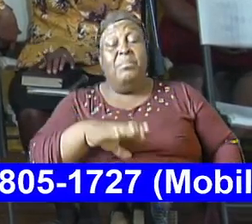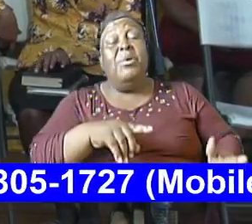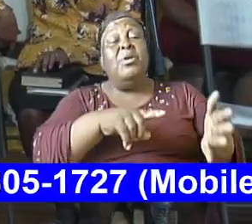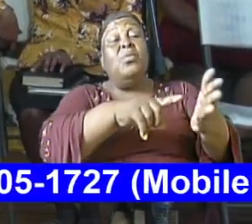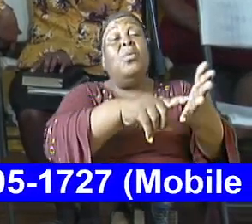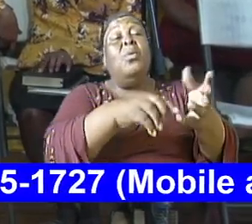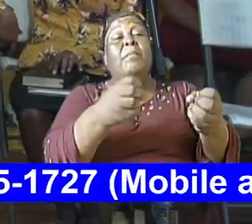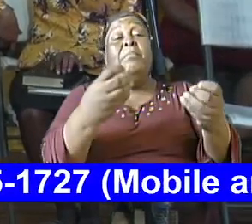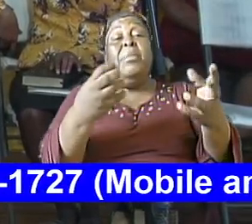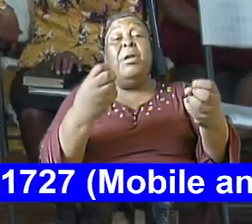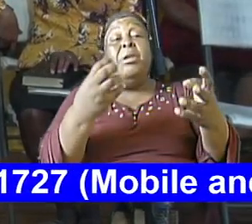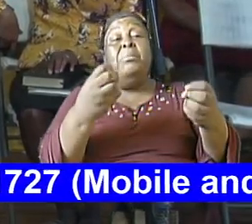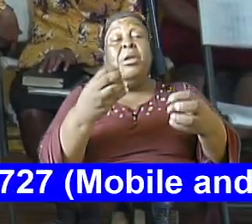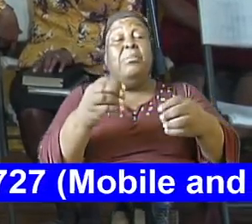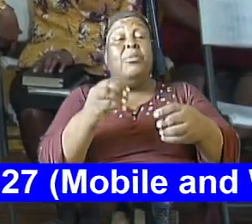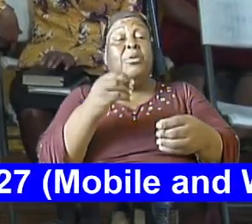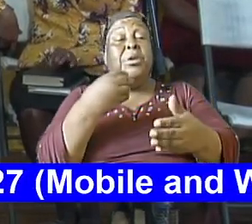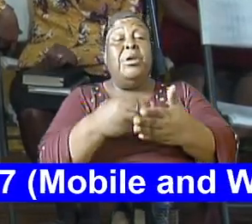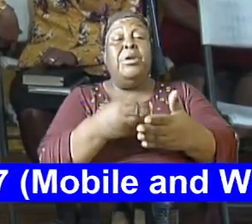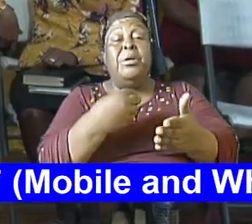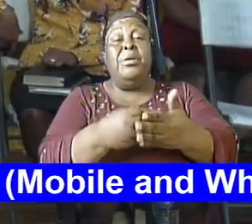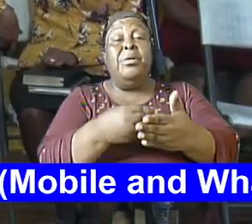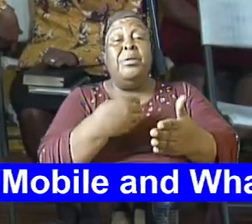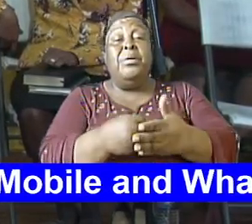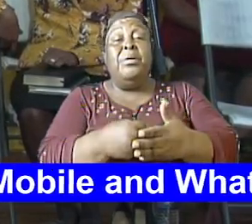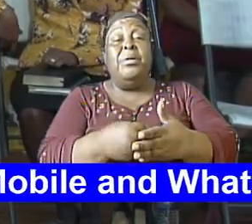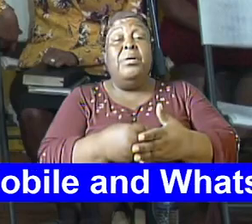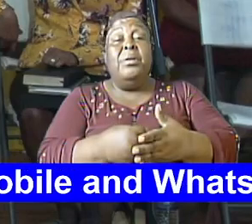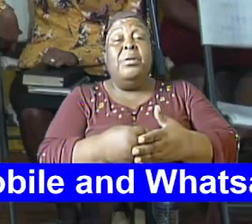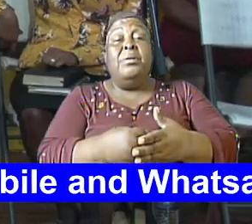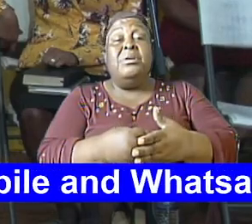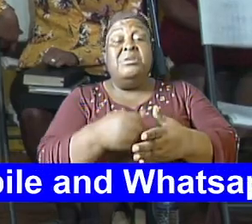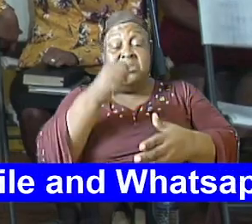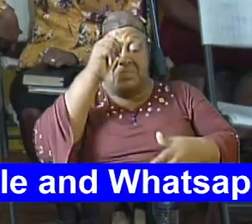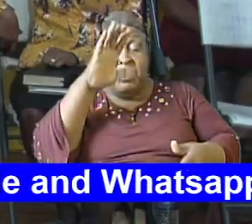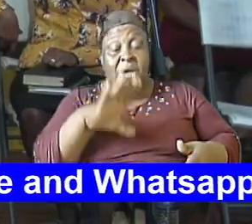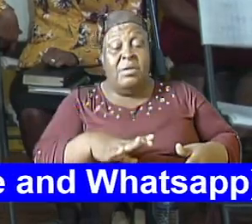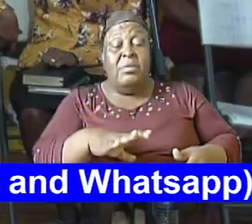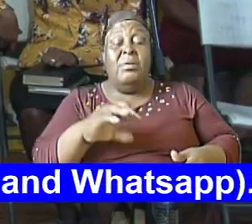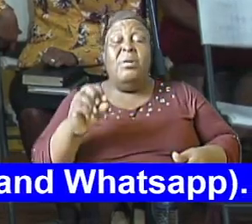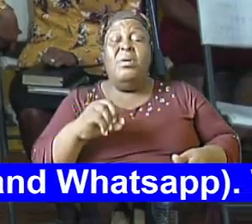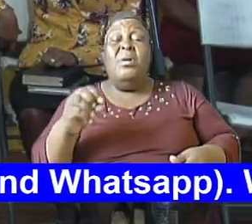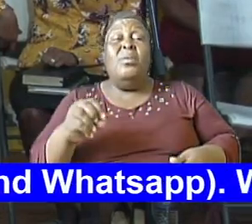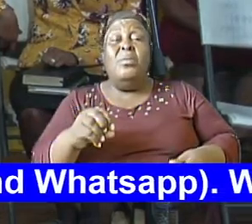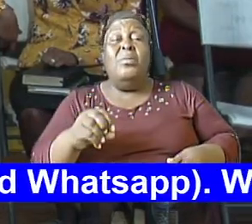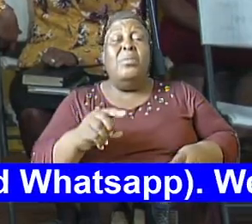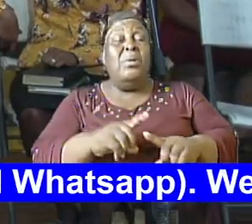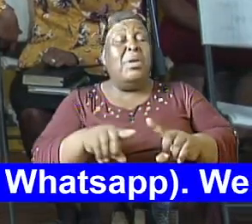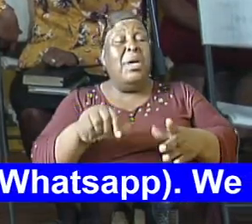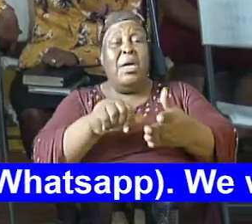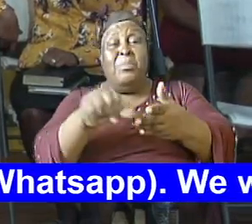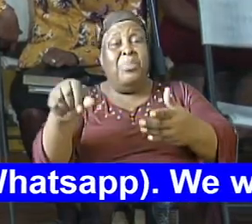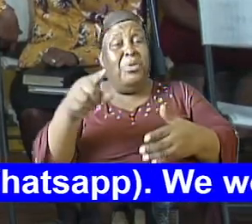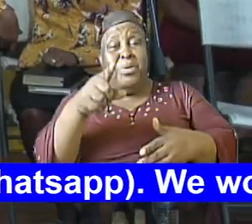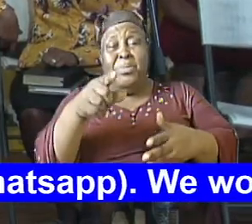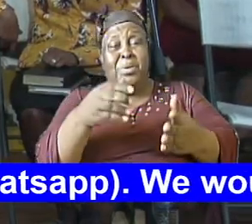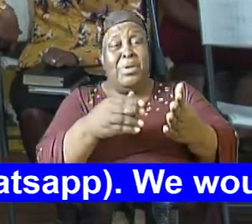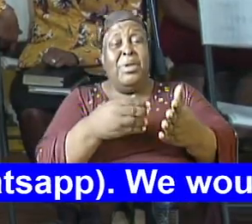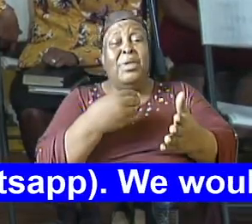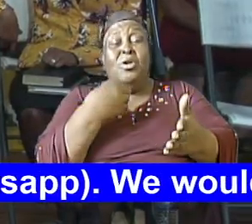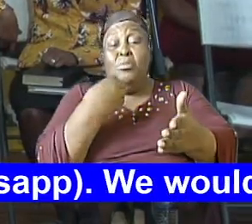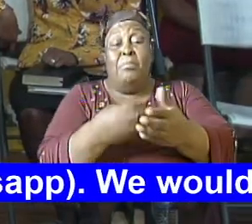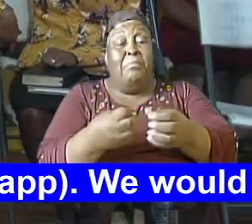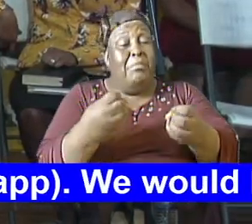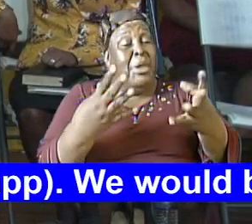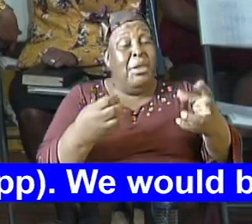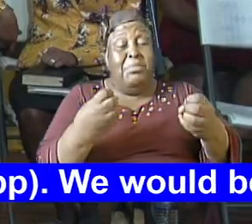this prominent individual. I say, I'm so sorry, I cannot pay you back.